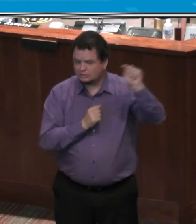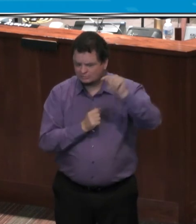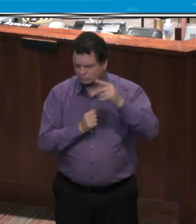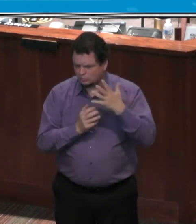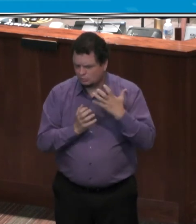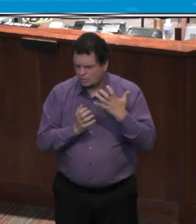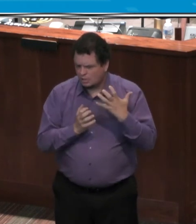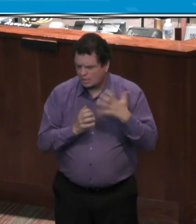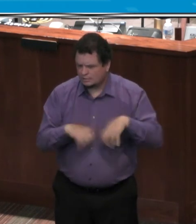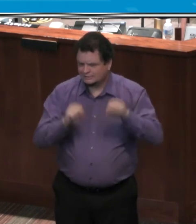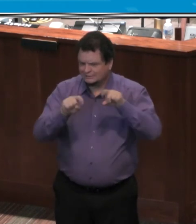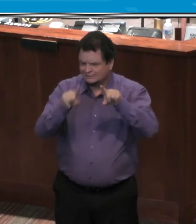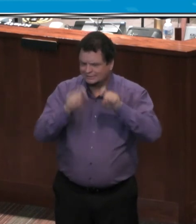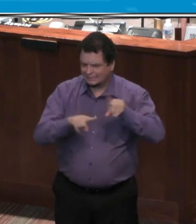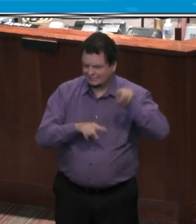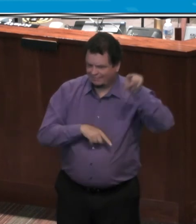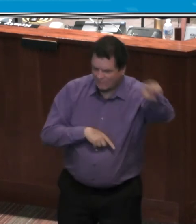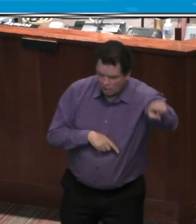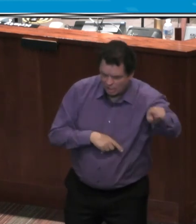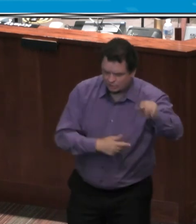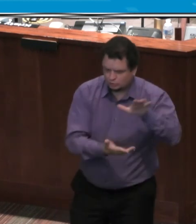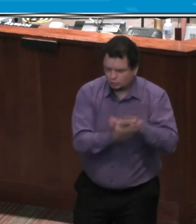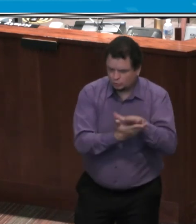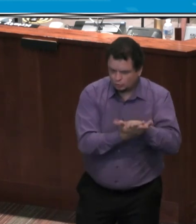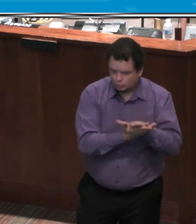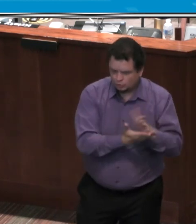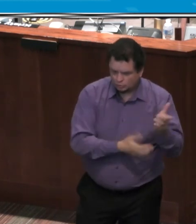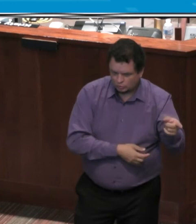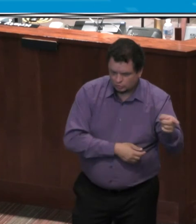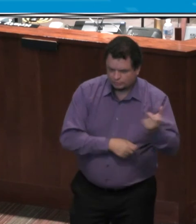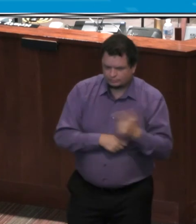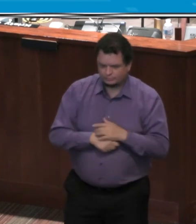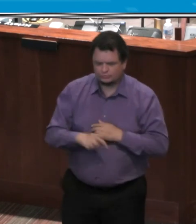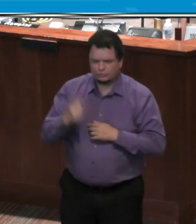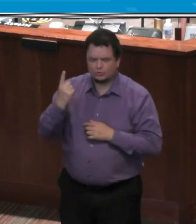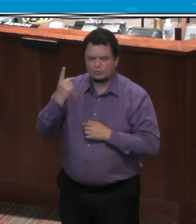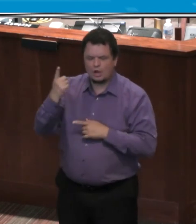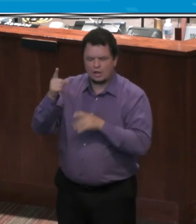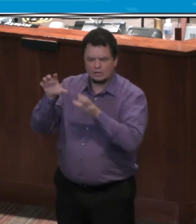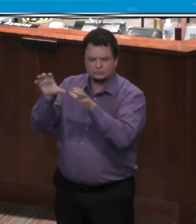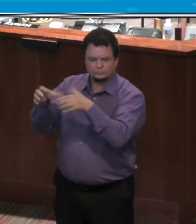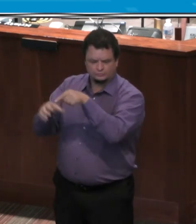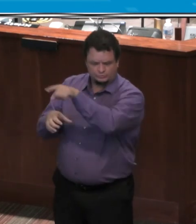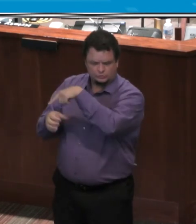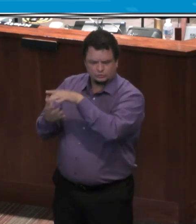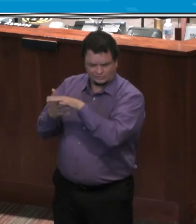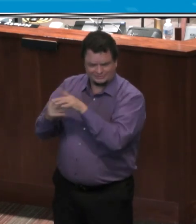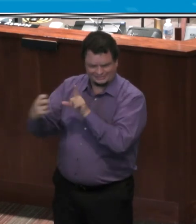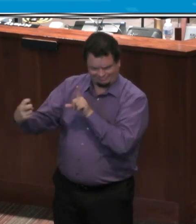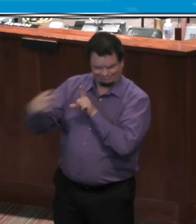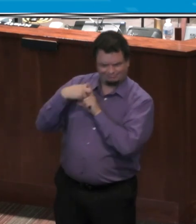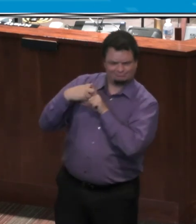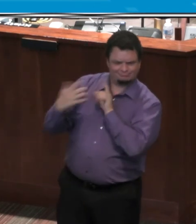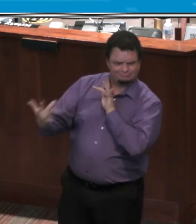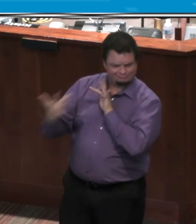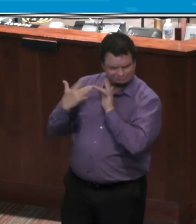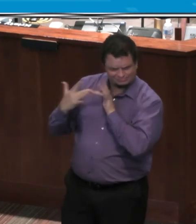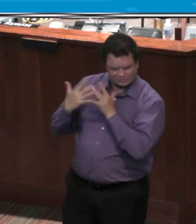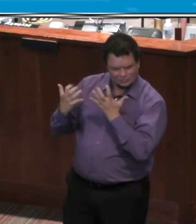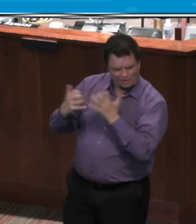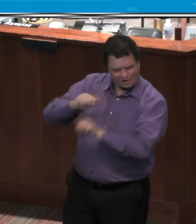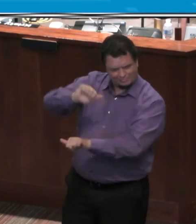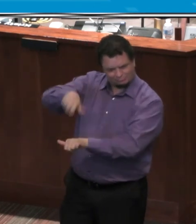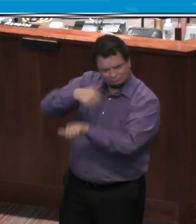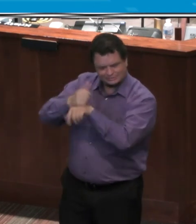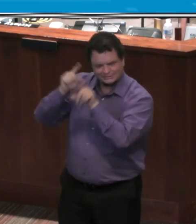community group that has already been formed that you heard Haley talk about earlier. And then we are also in